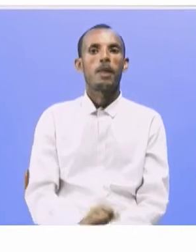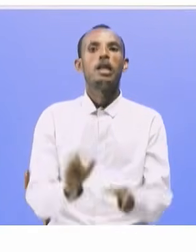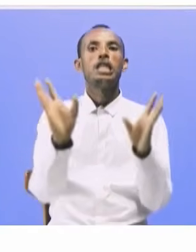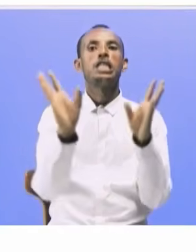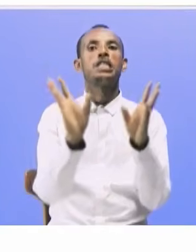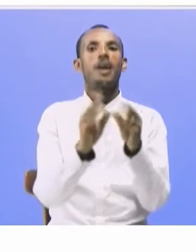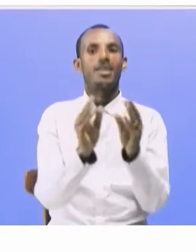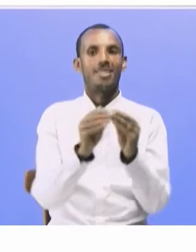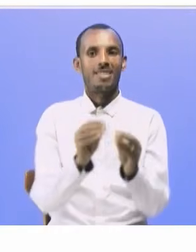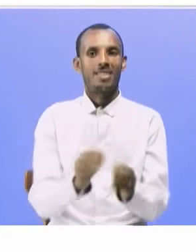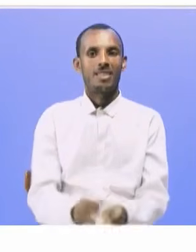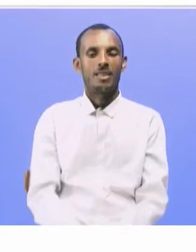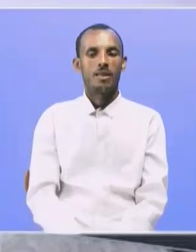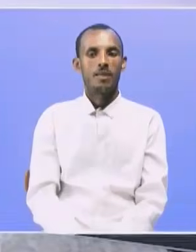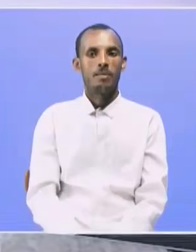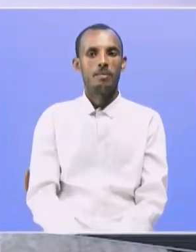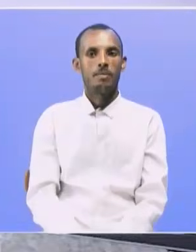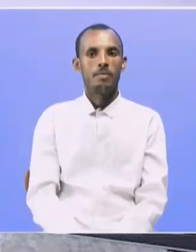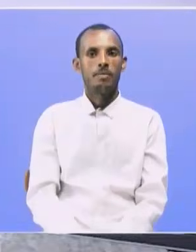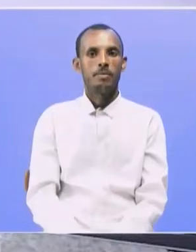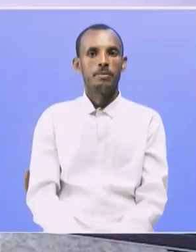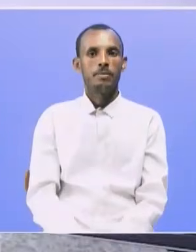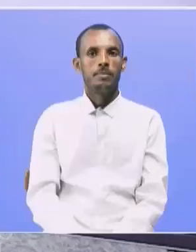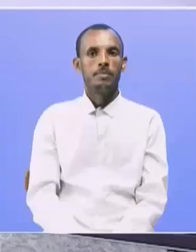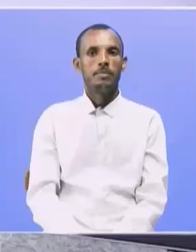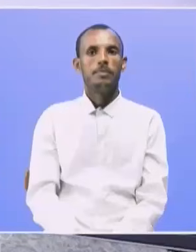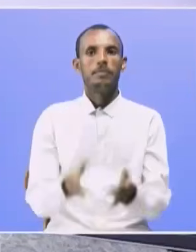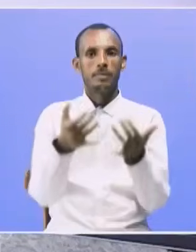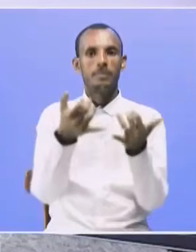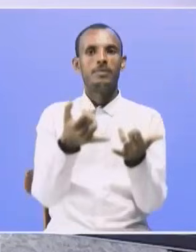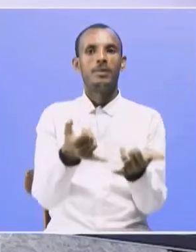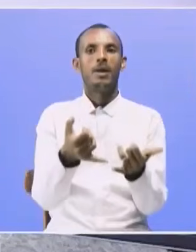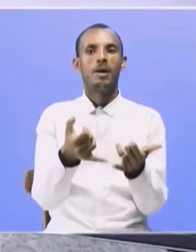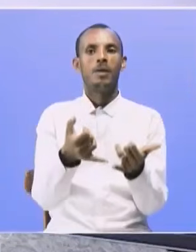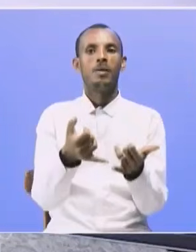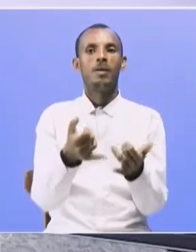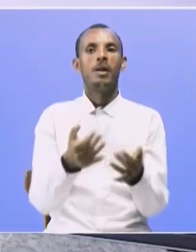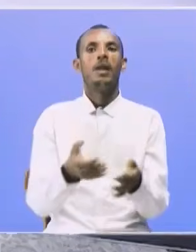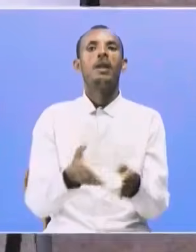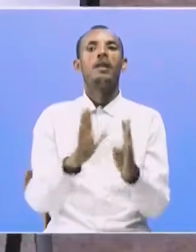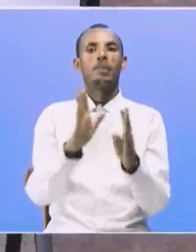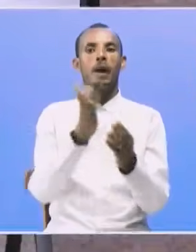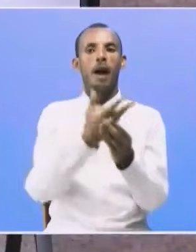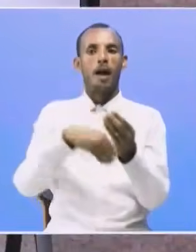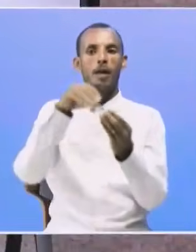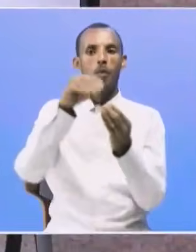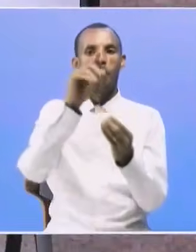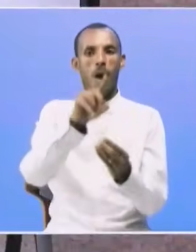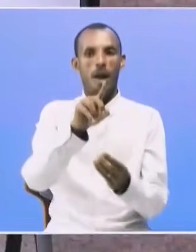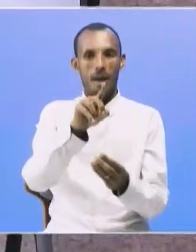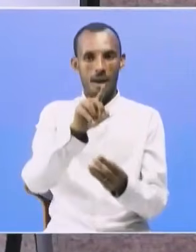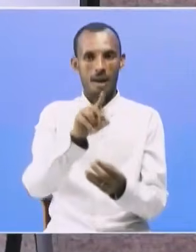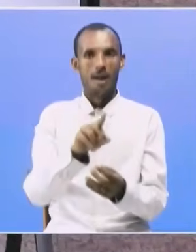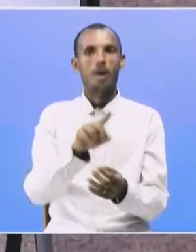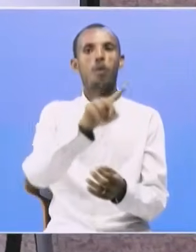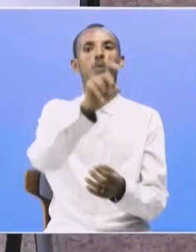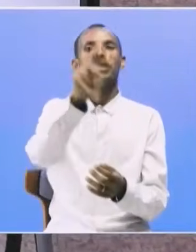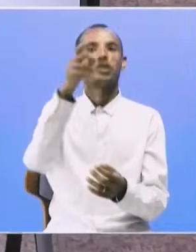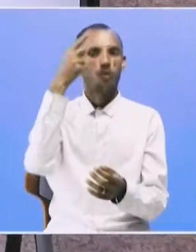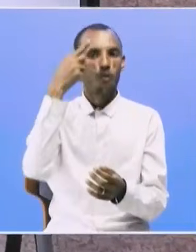set. It is a set. Now, let me add one more question for